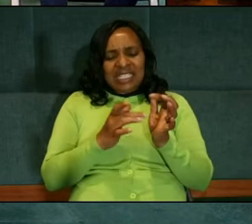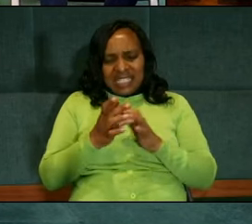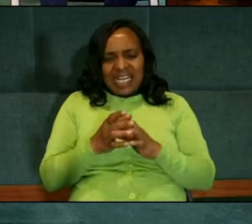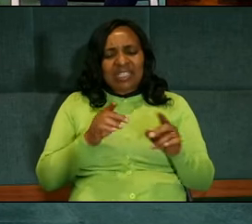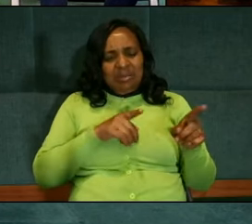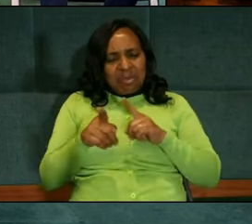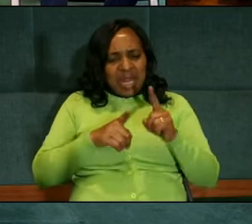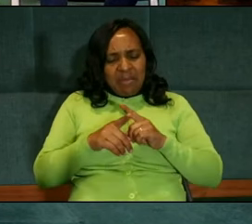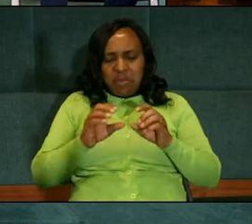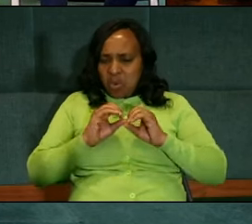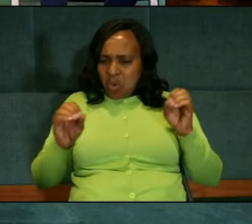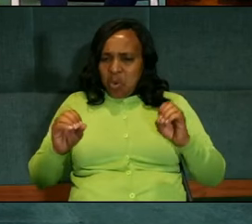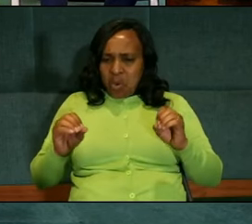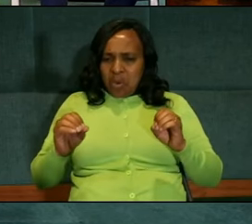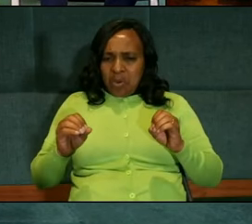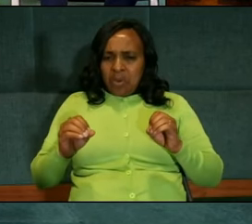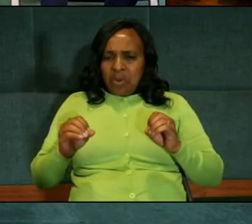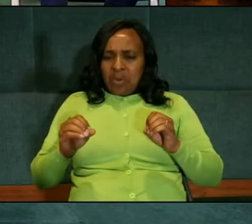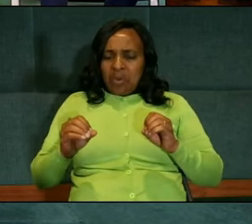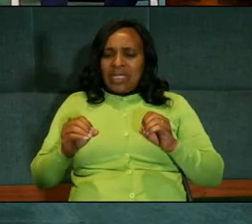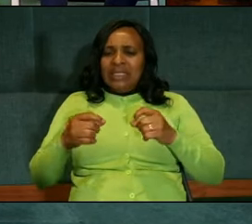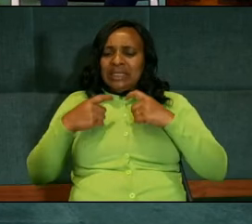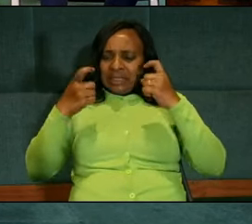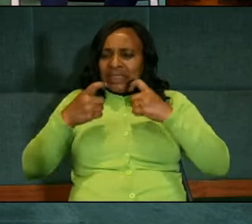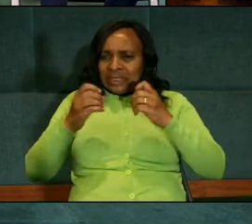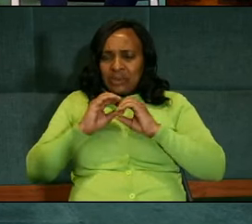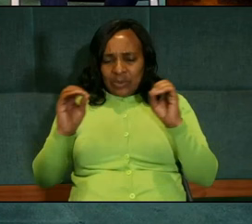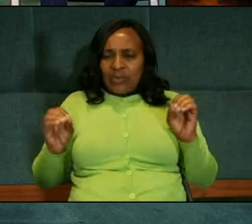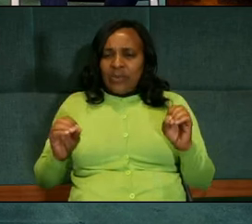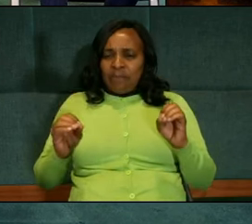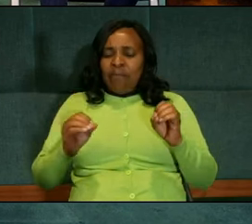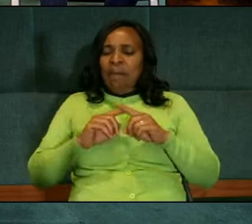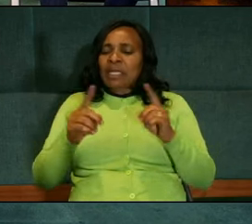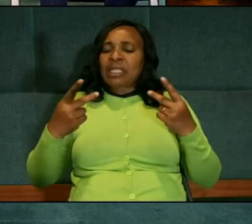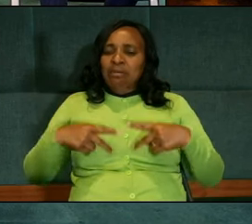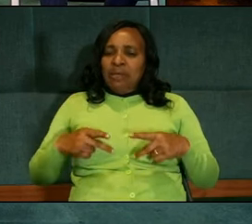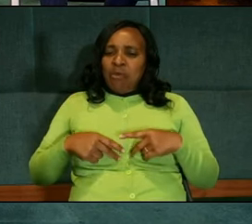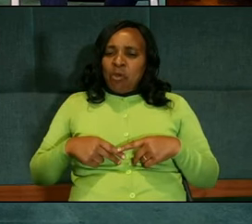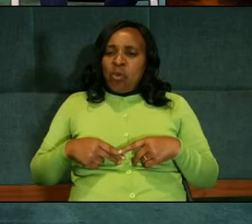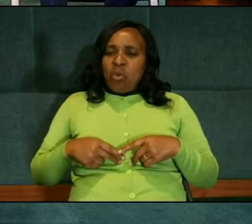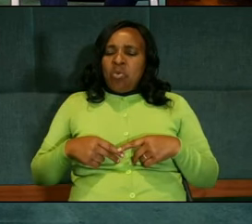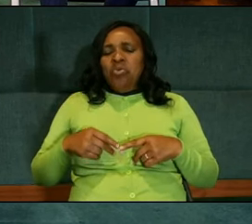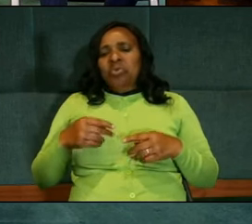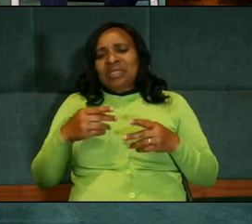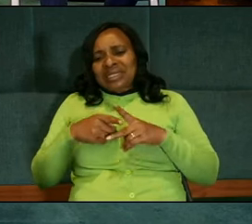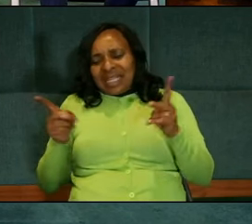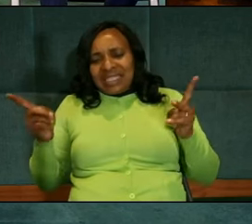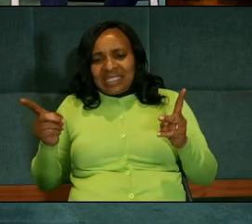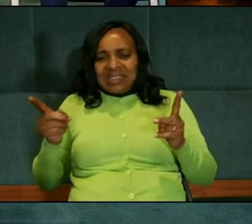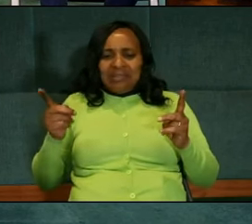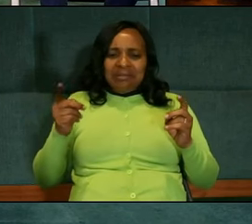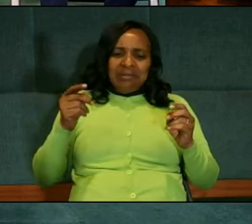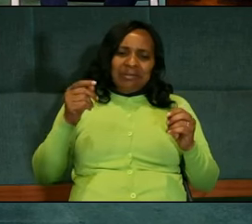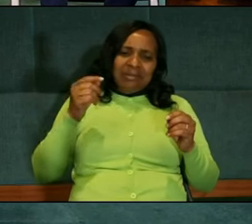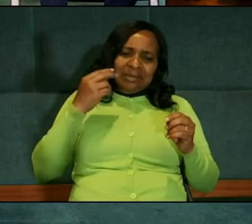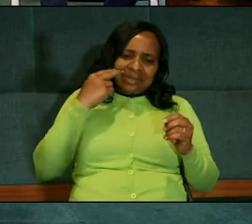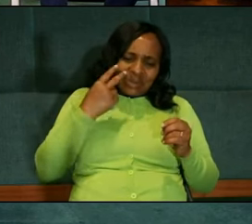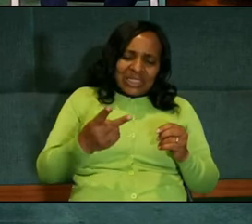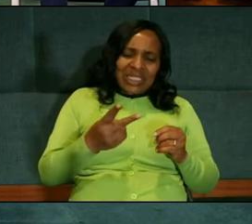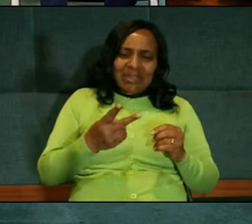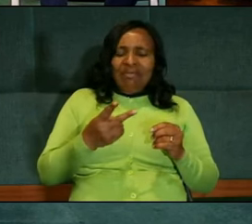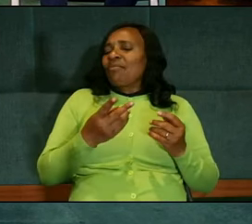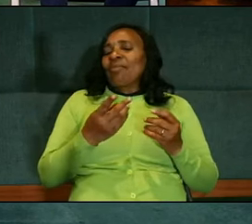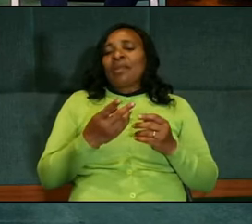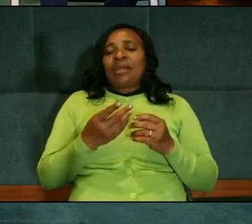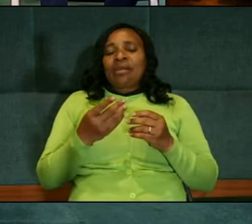He didn't commit any sin on earth, you see. And people started liking him. But you see, what that did is that